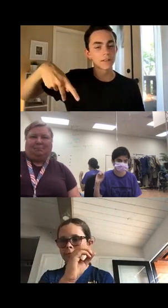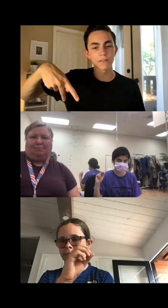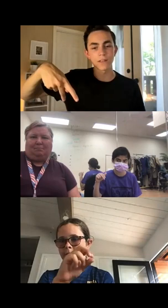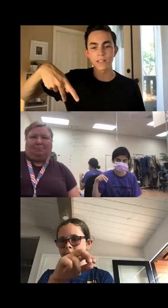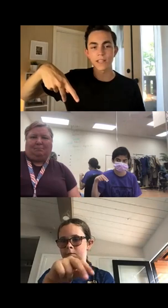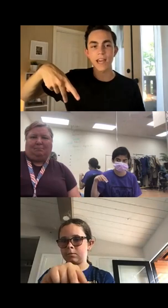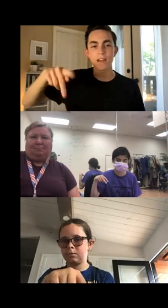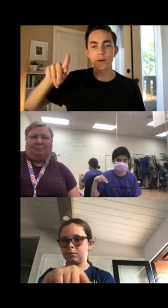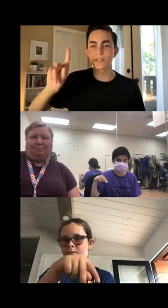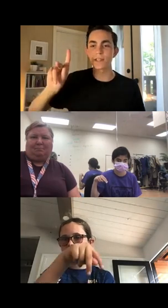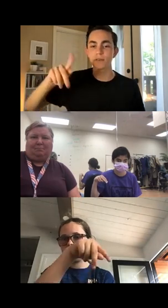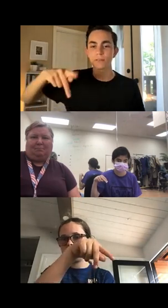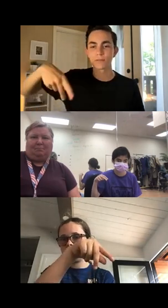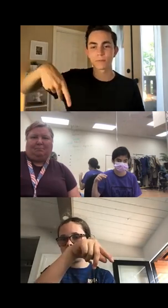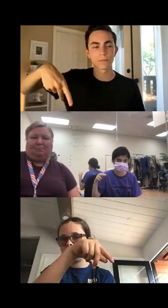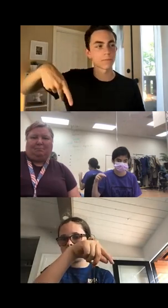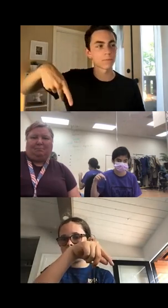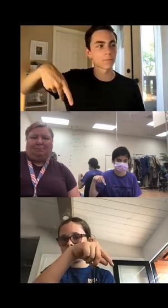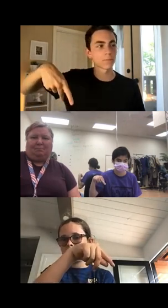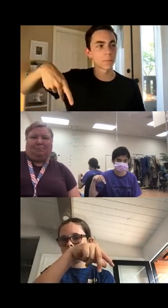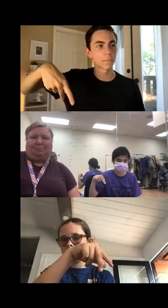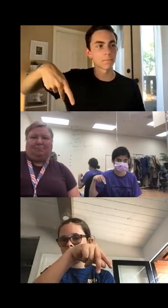P, that's a K upside down.